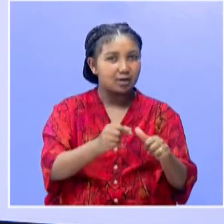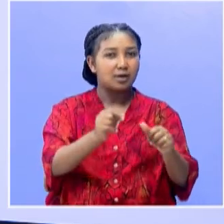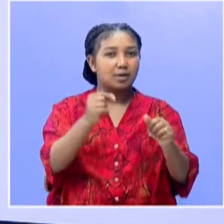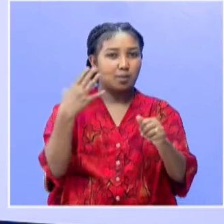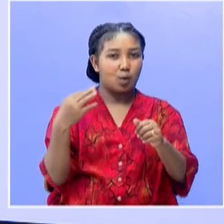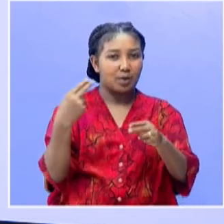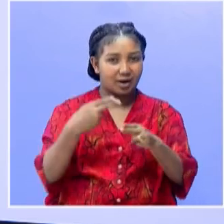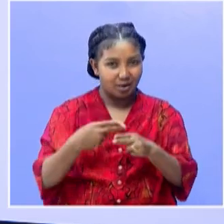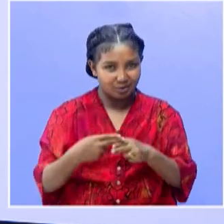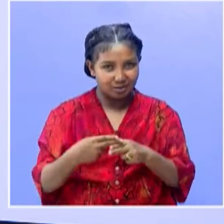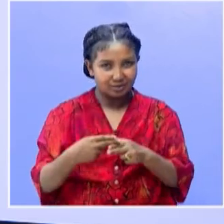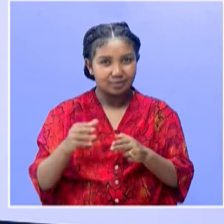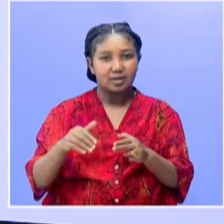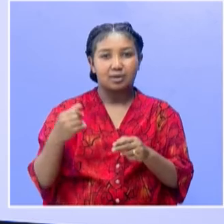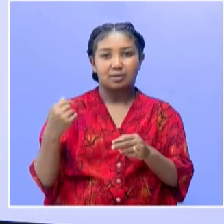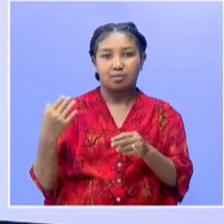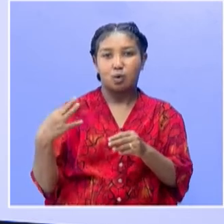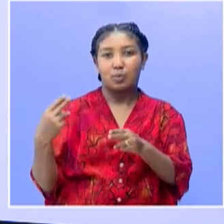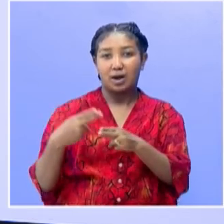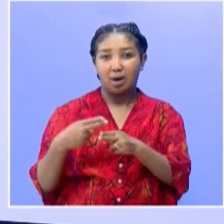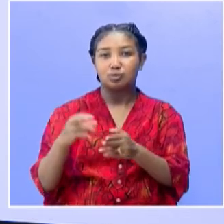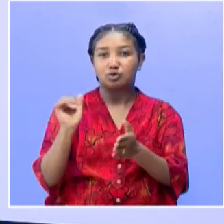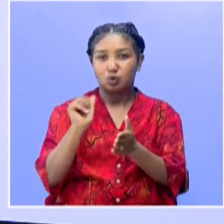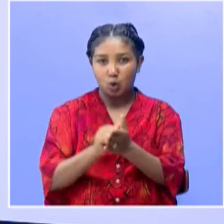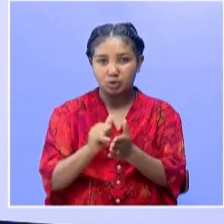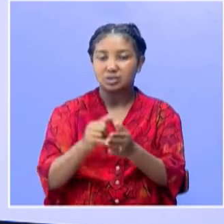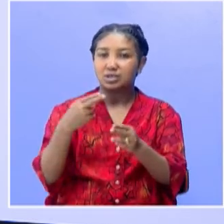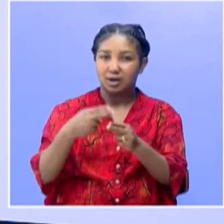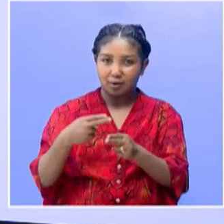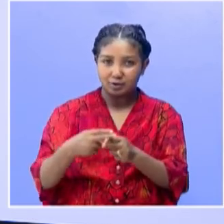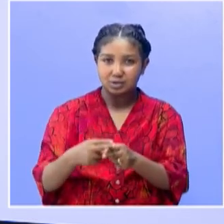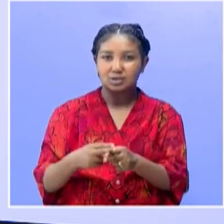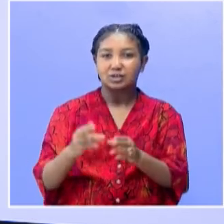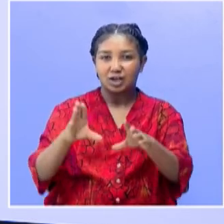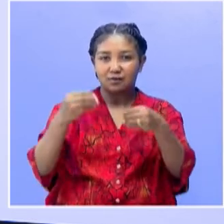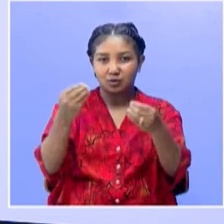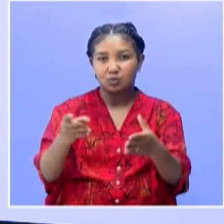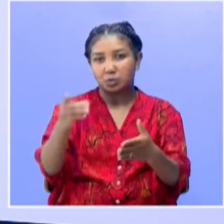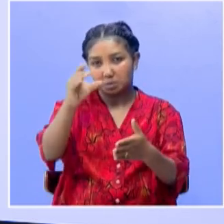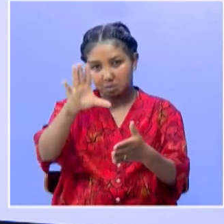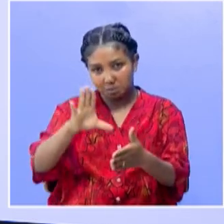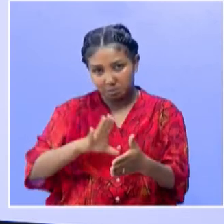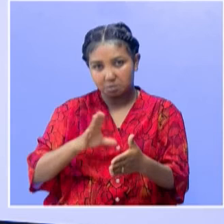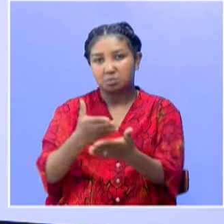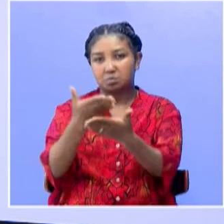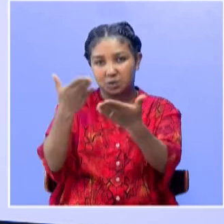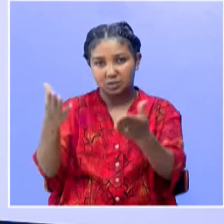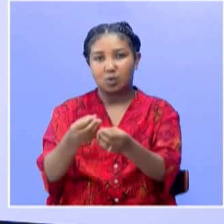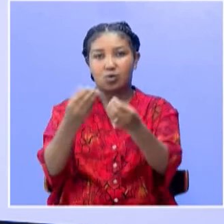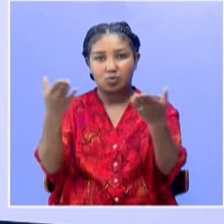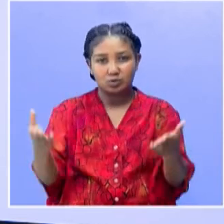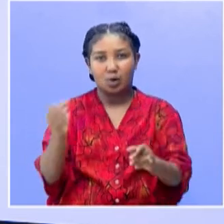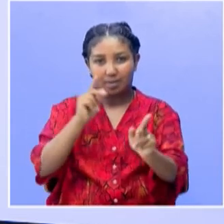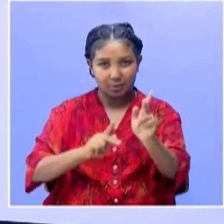proper nouns. Yes? Proper nouns are those specific nouns that are given to specific things or objects